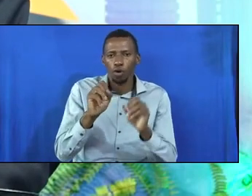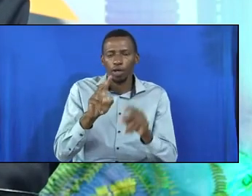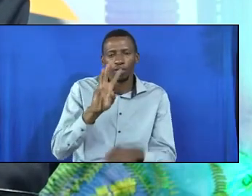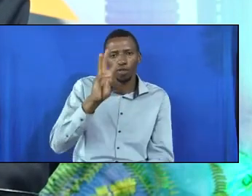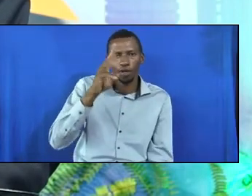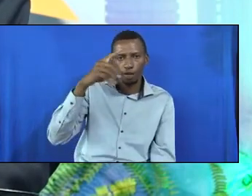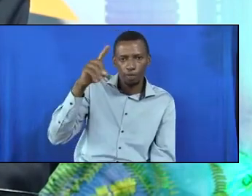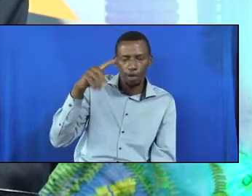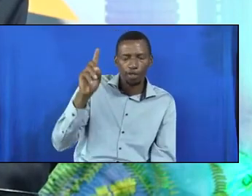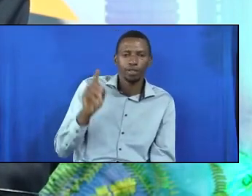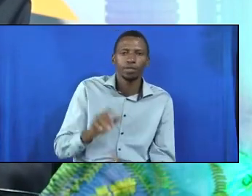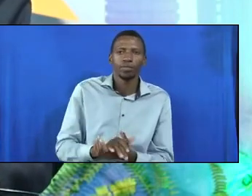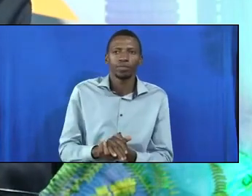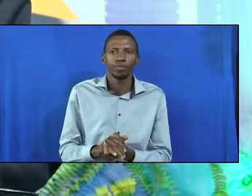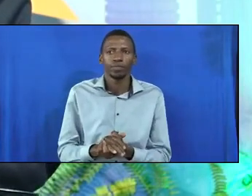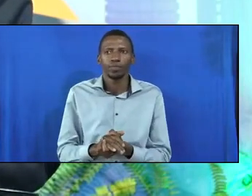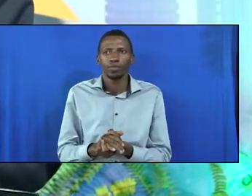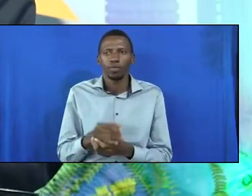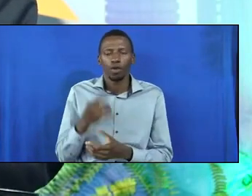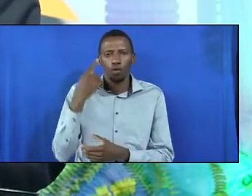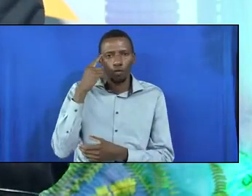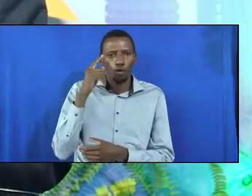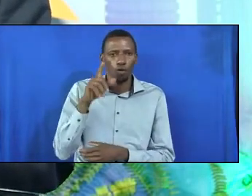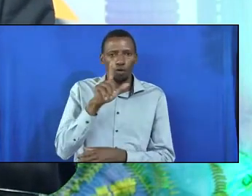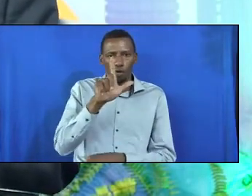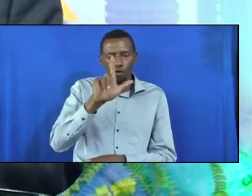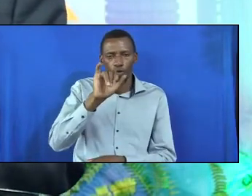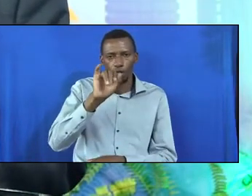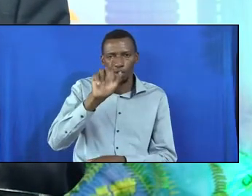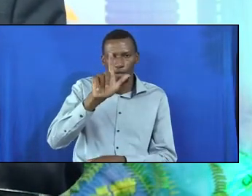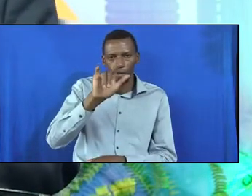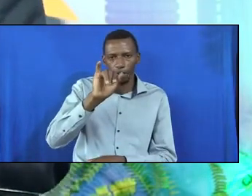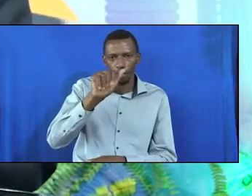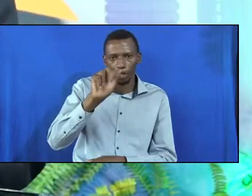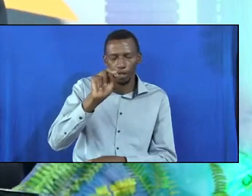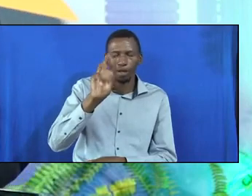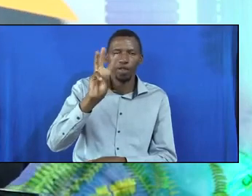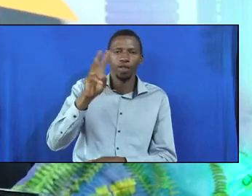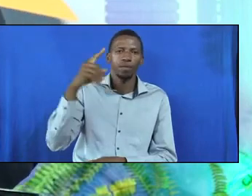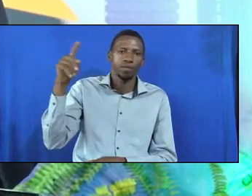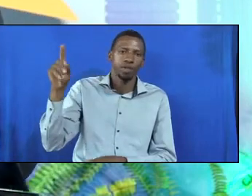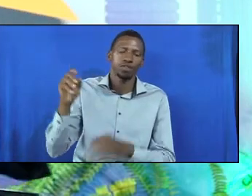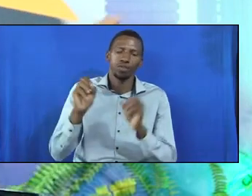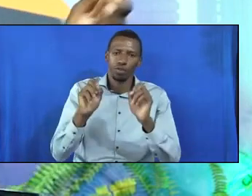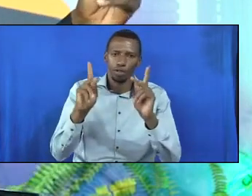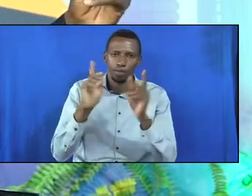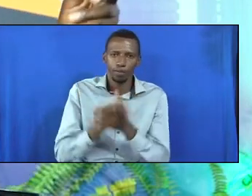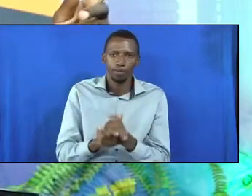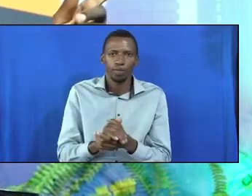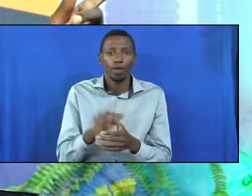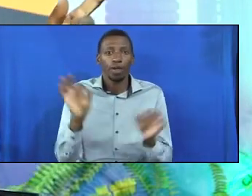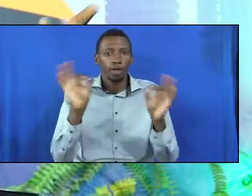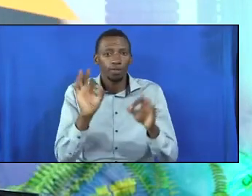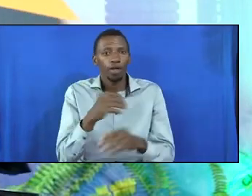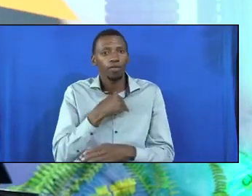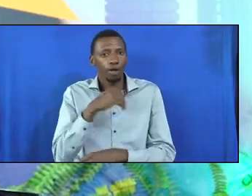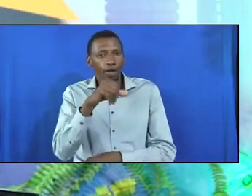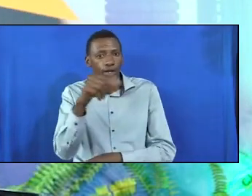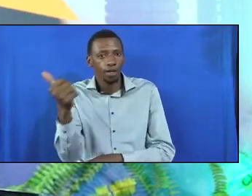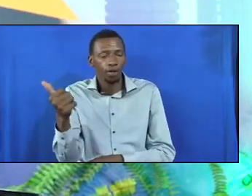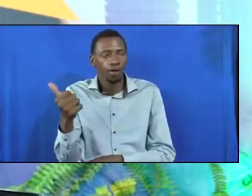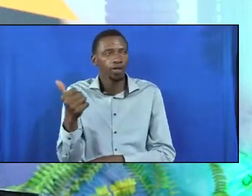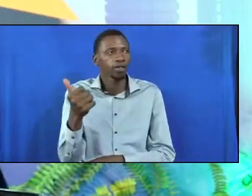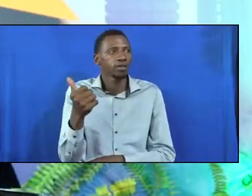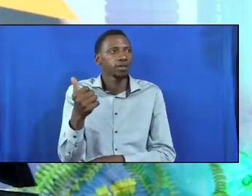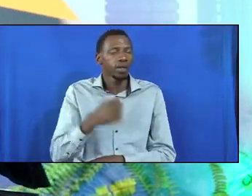say Lillian? Yes. Okay, 3 marks for Lillian. Okay. Now, there is another one. I'm